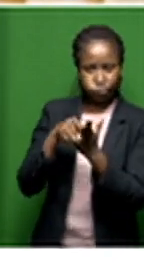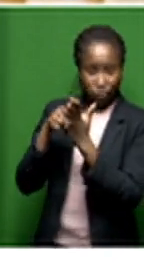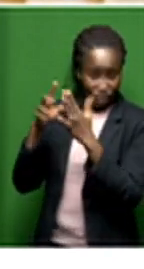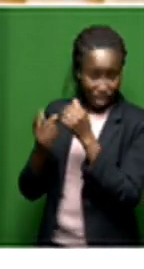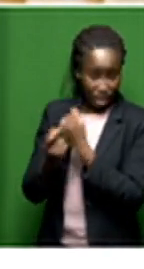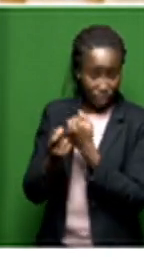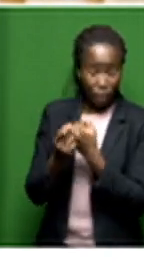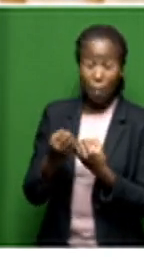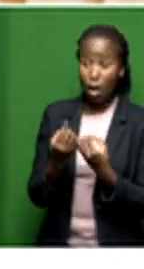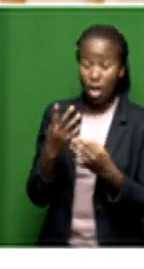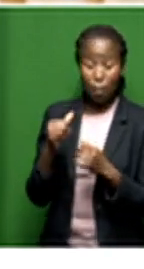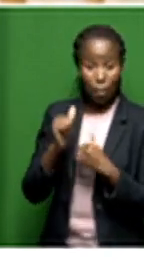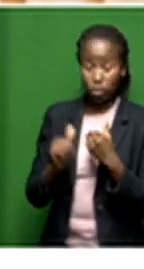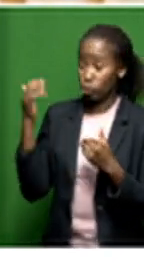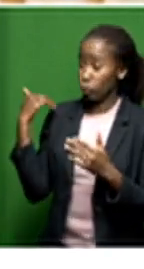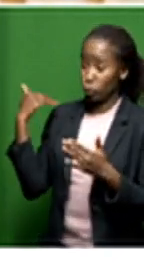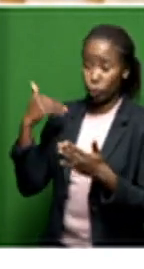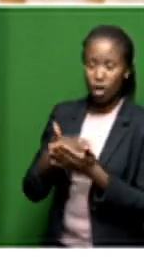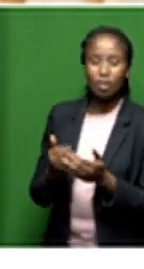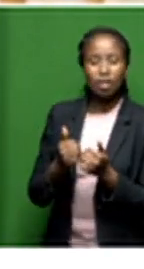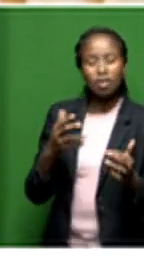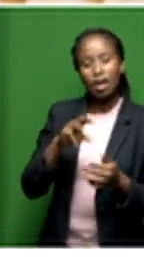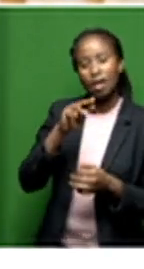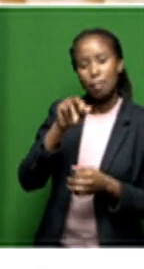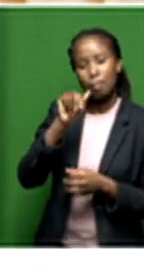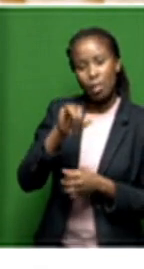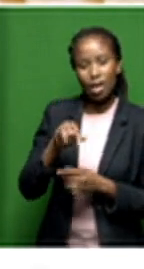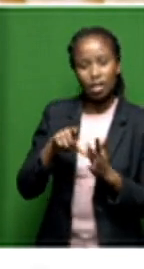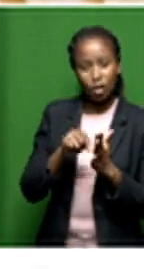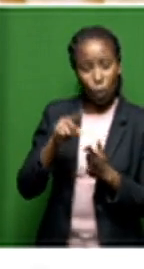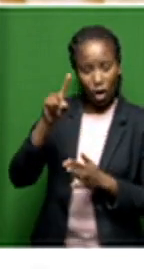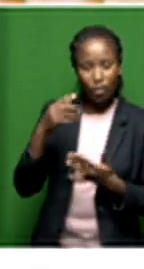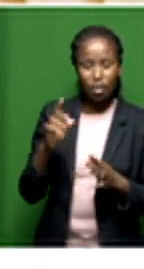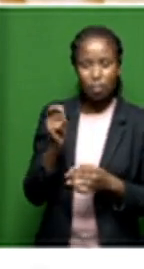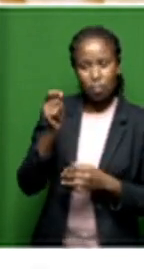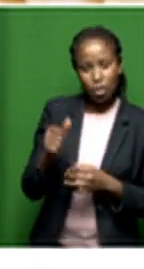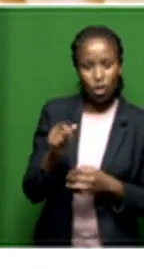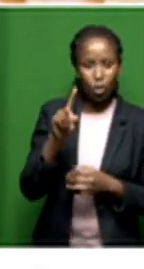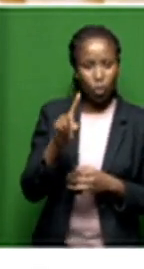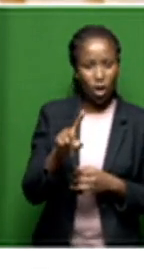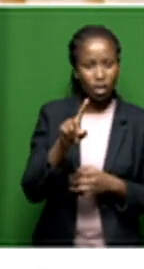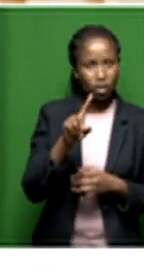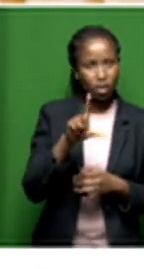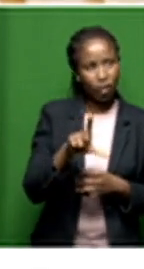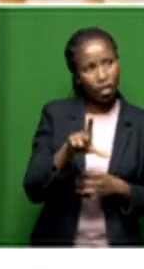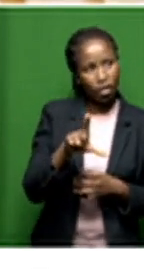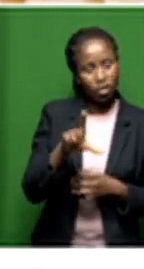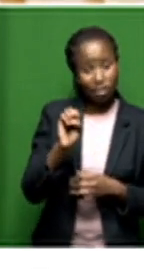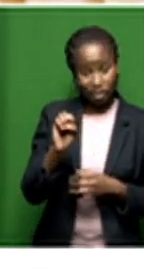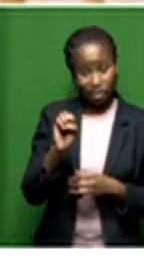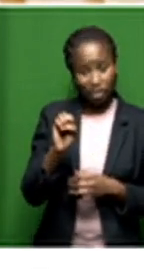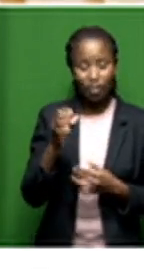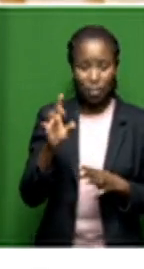for many, many months. By the 1st of May, we had paid all 170 creditors, approximately 170 of